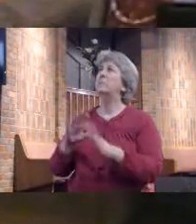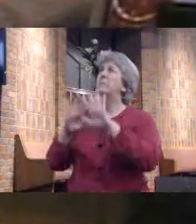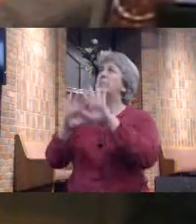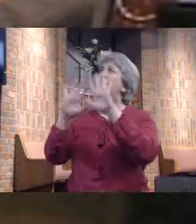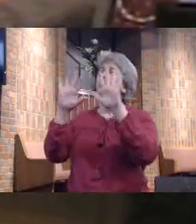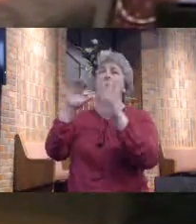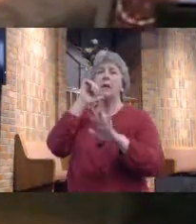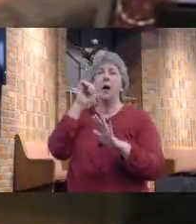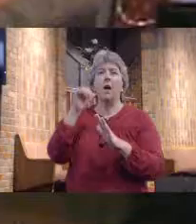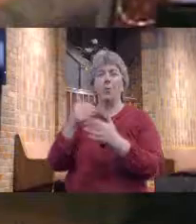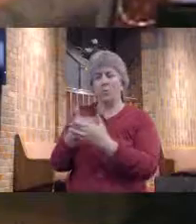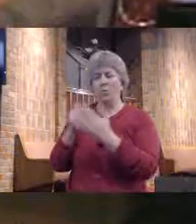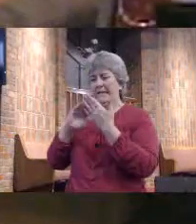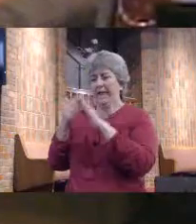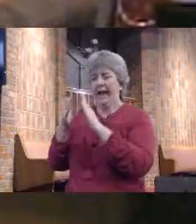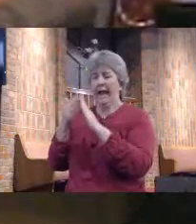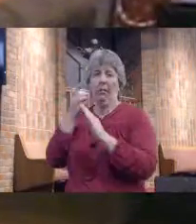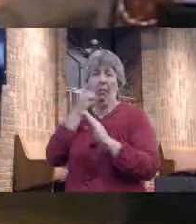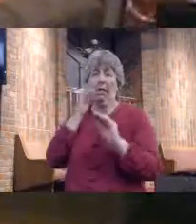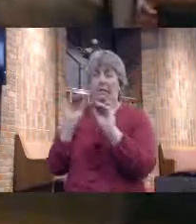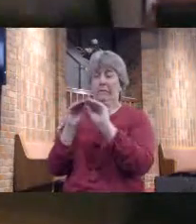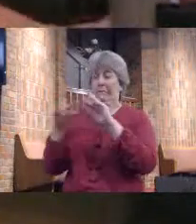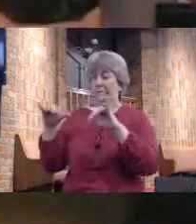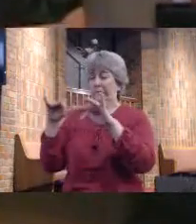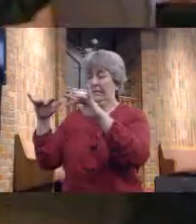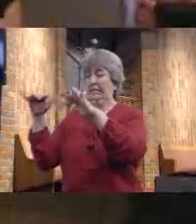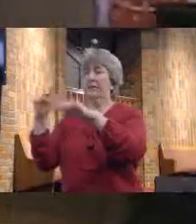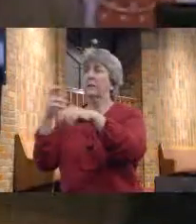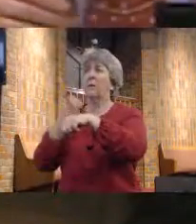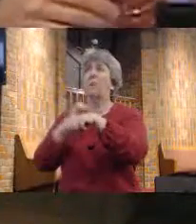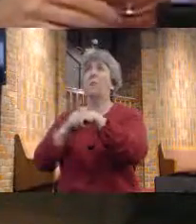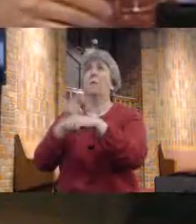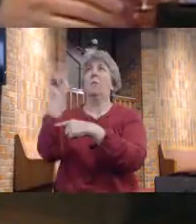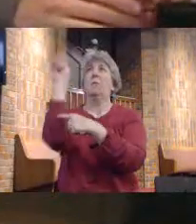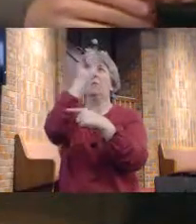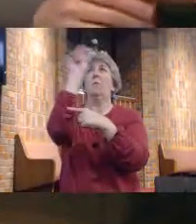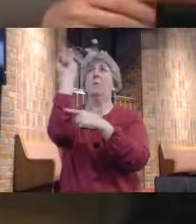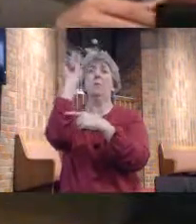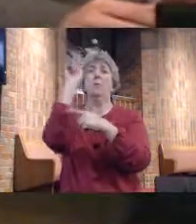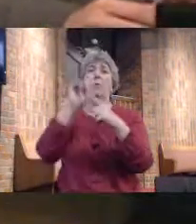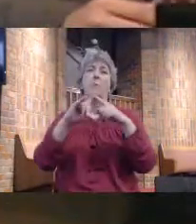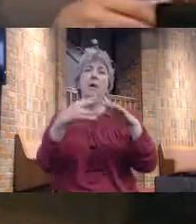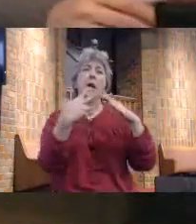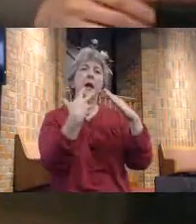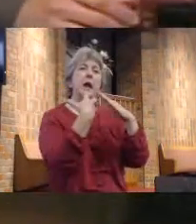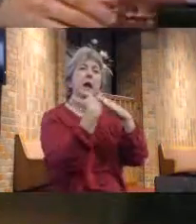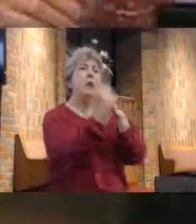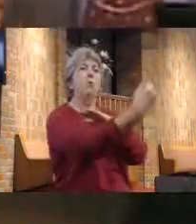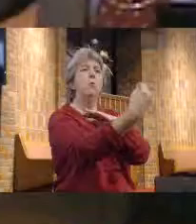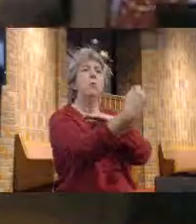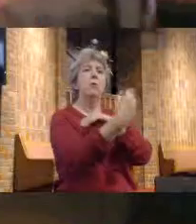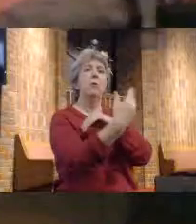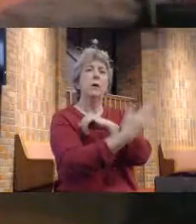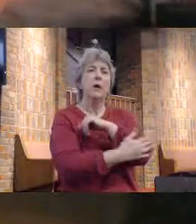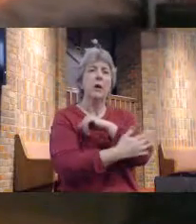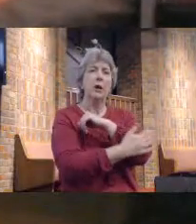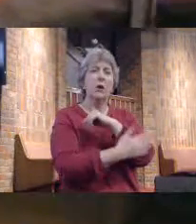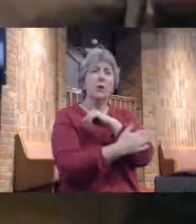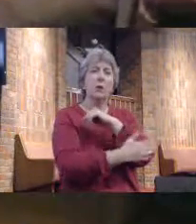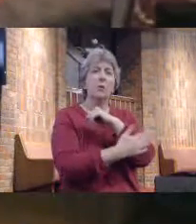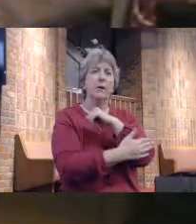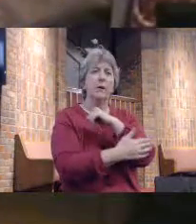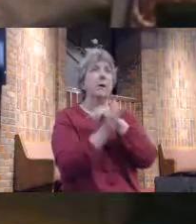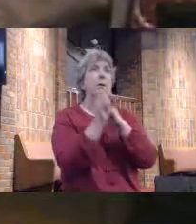away from the city and the lights that drown out the heavenly lights, the stars